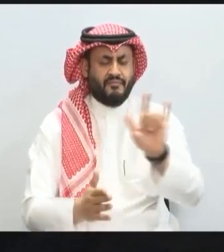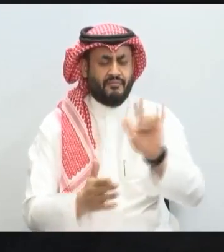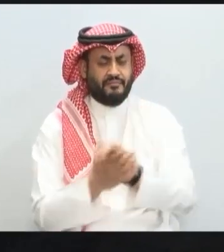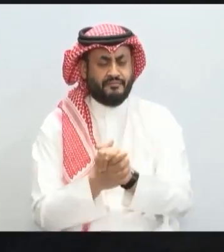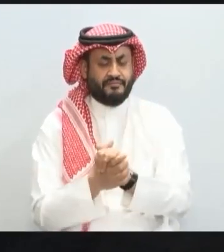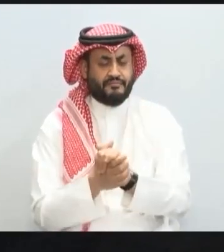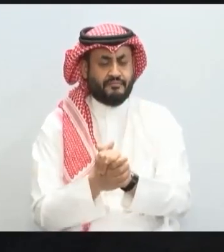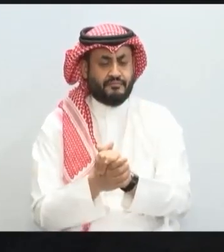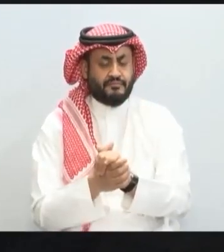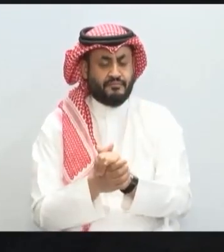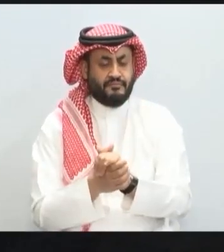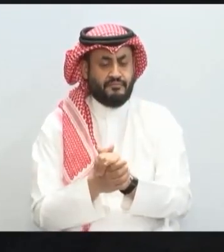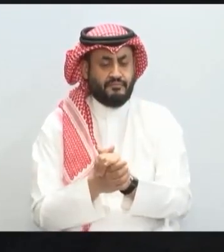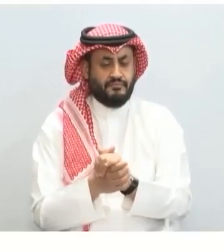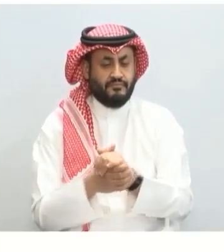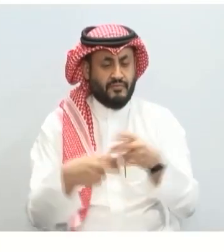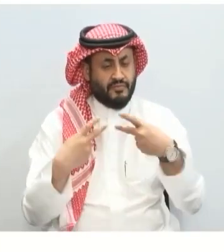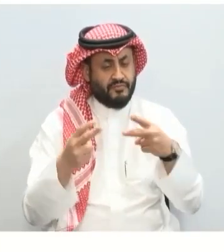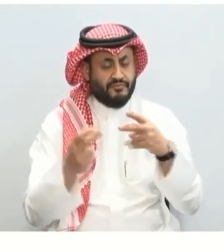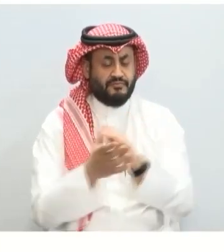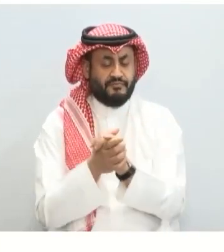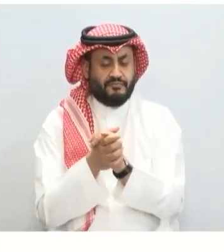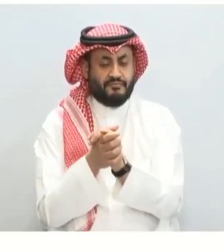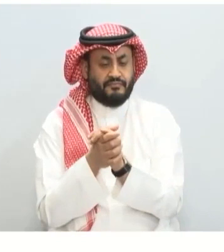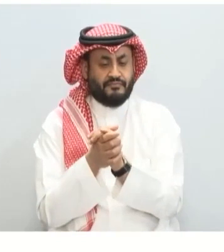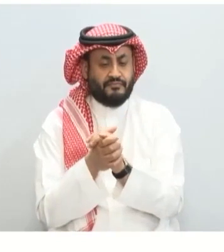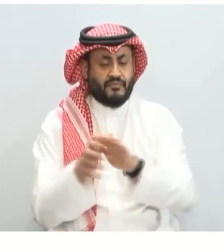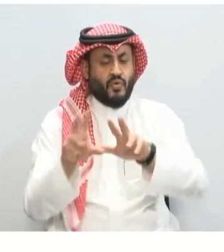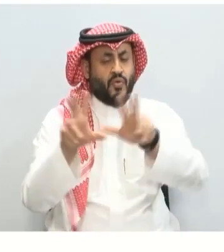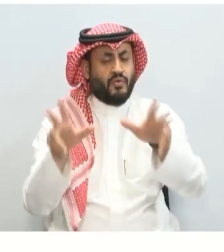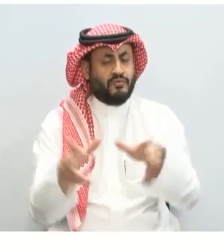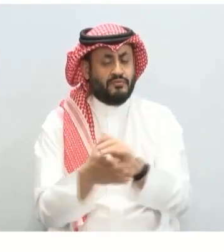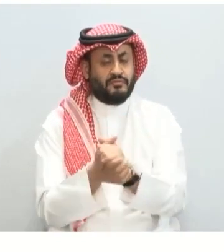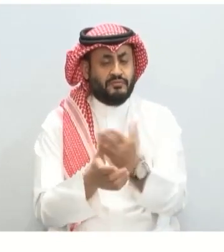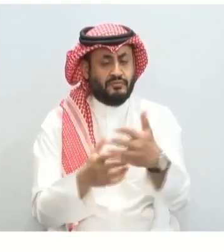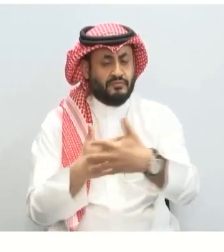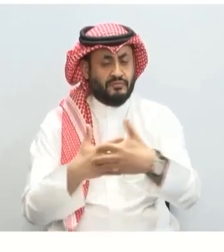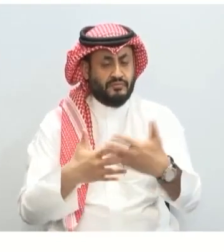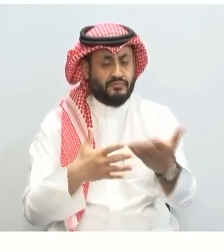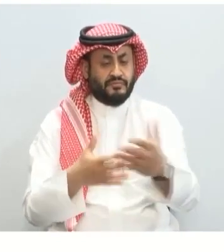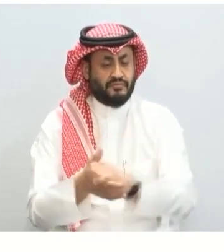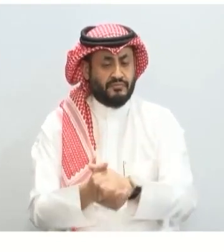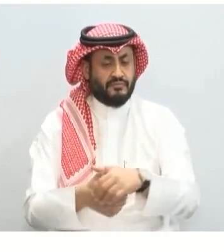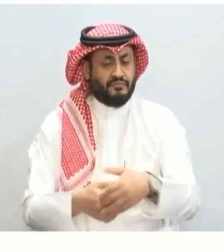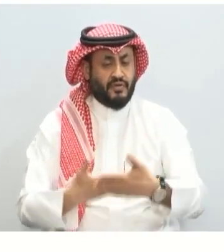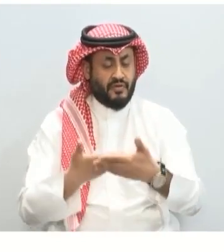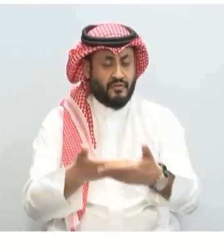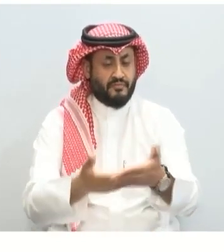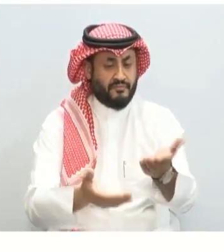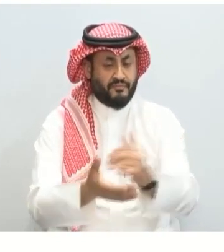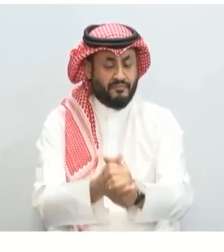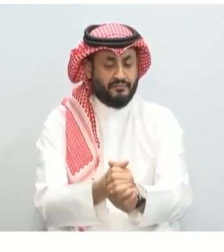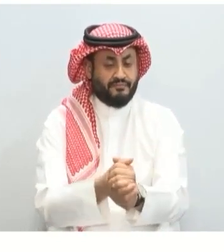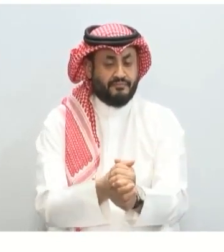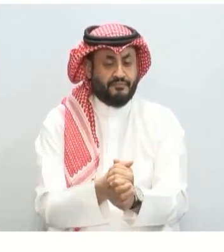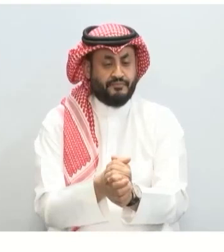or drink, and of course, to accept them. This chart will help you. Again,